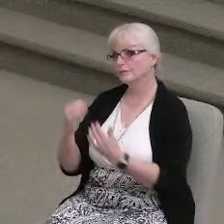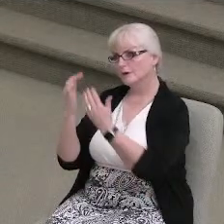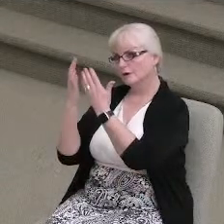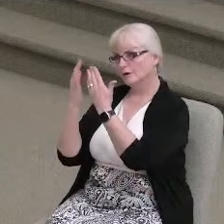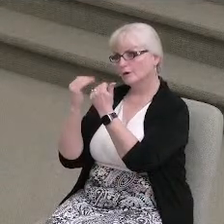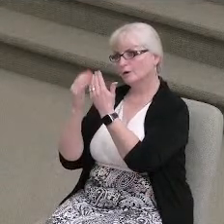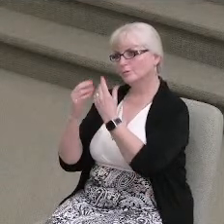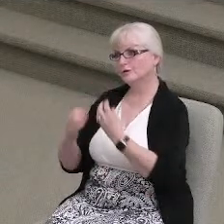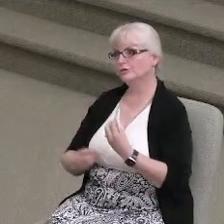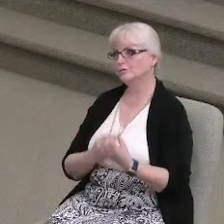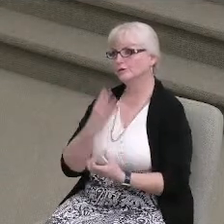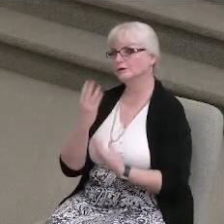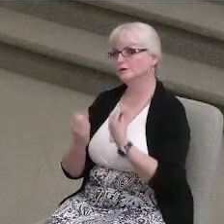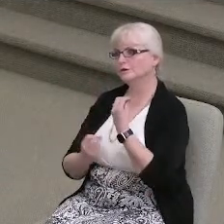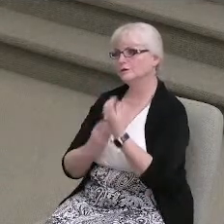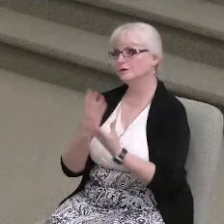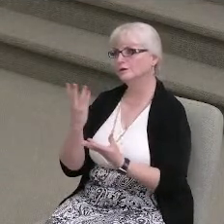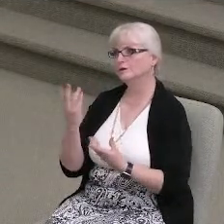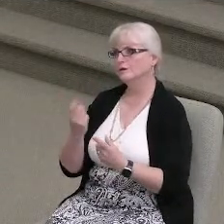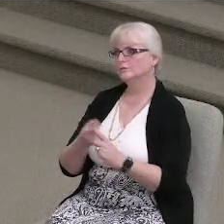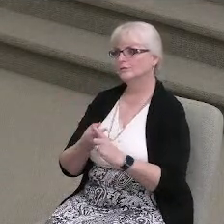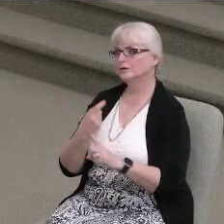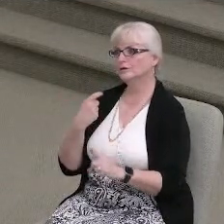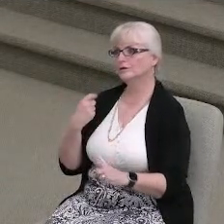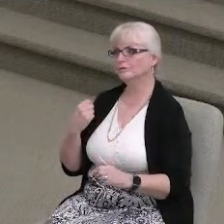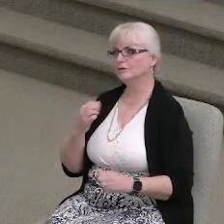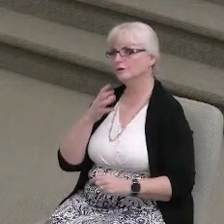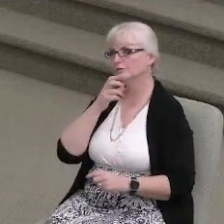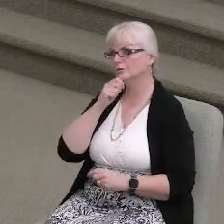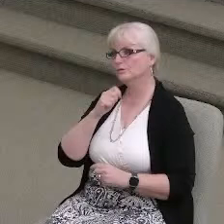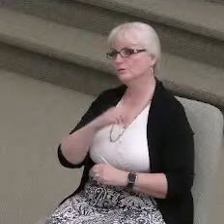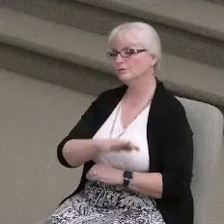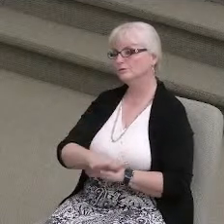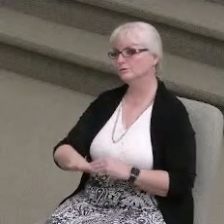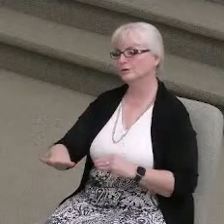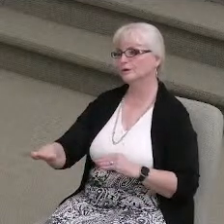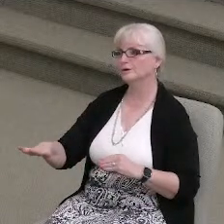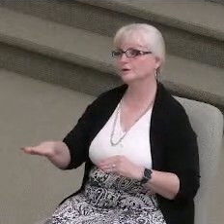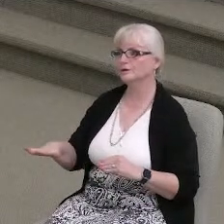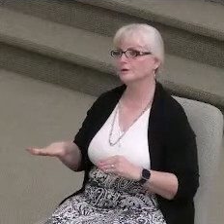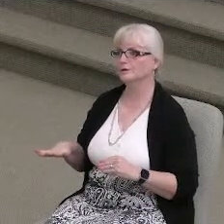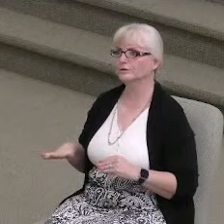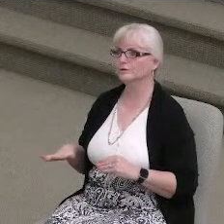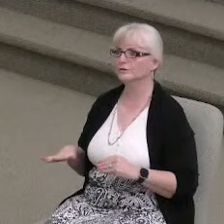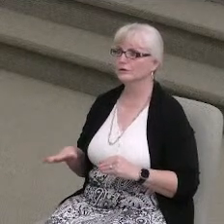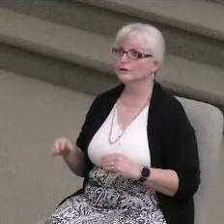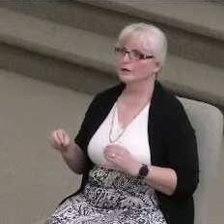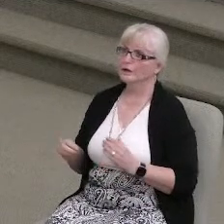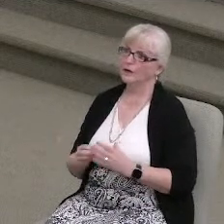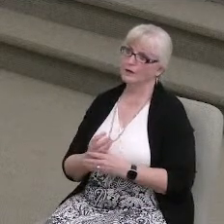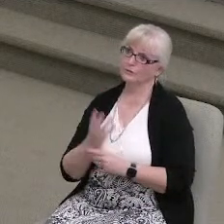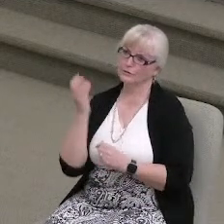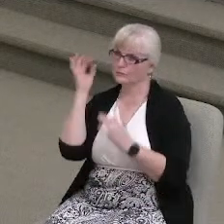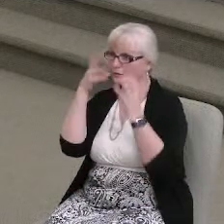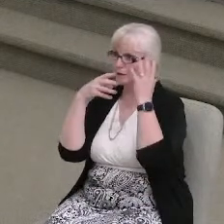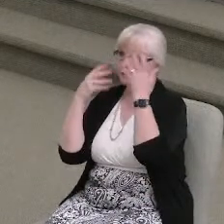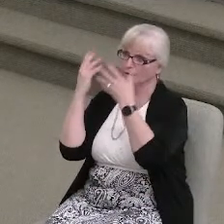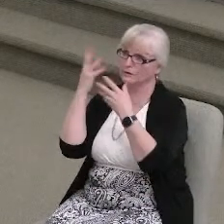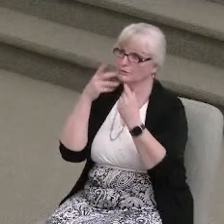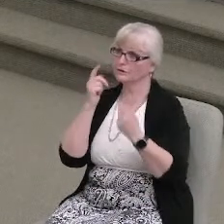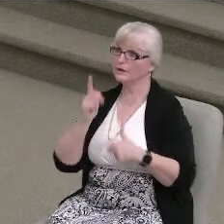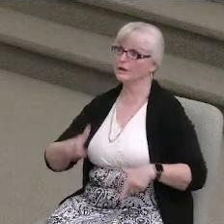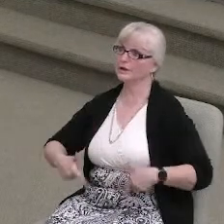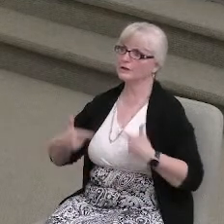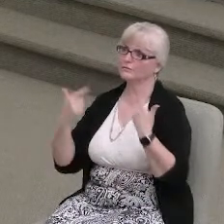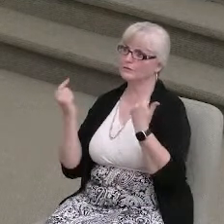around, hope is springing up from this old ground. Out of